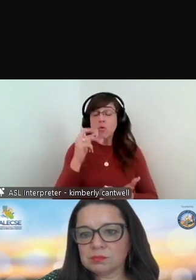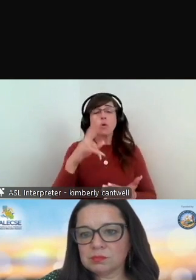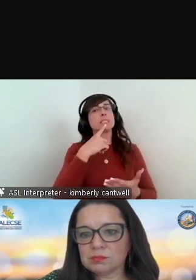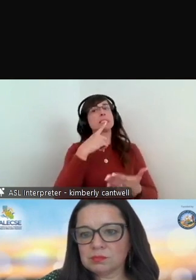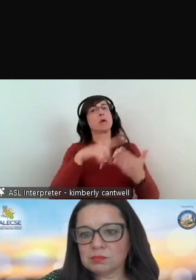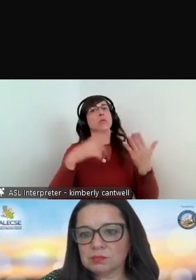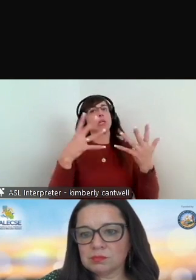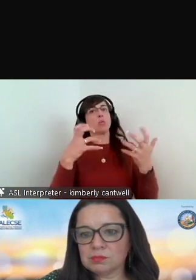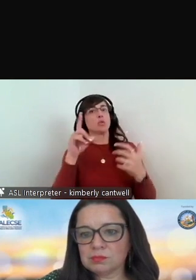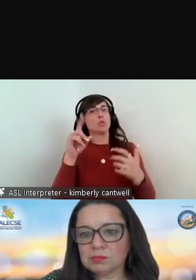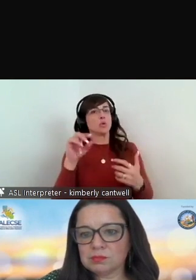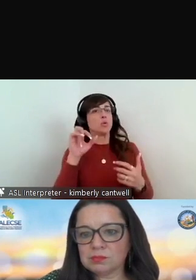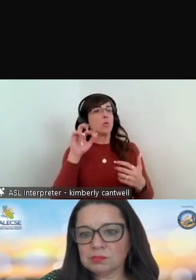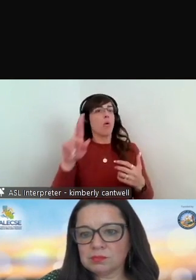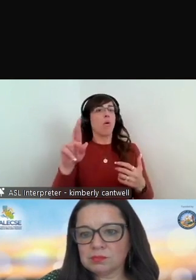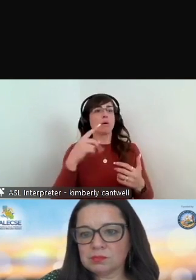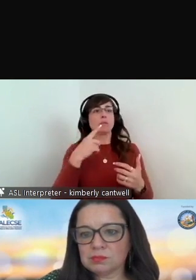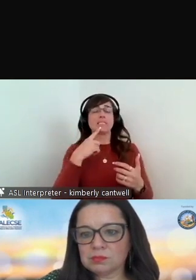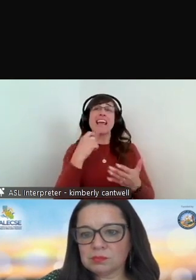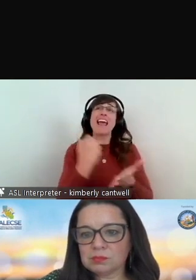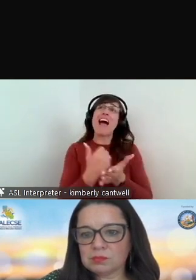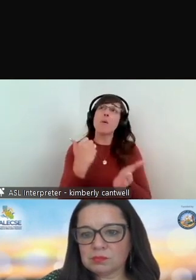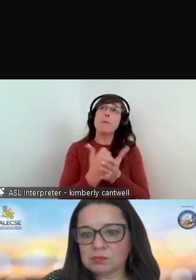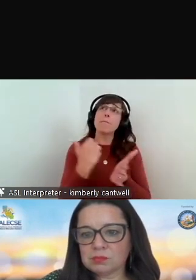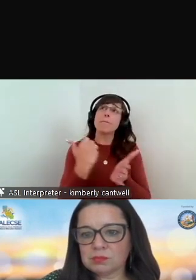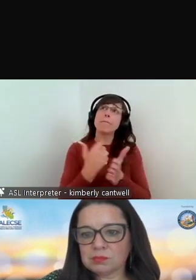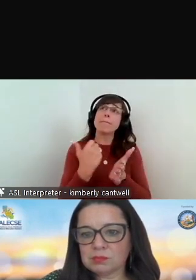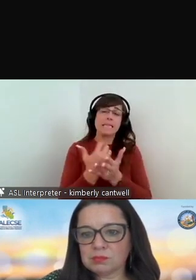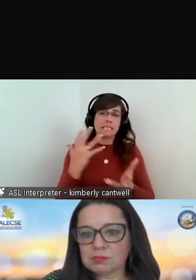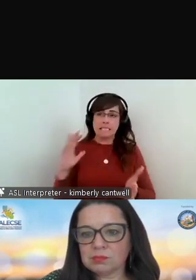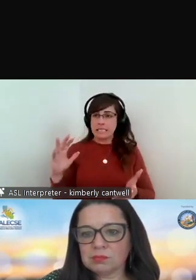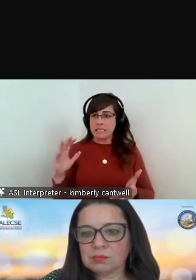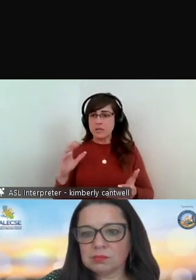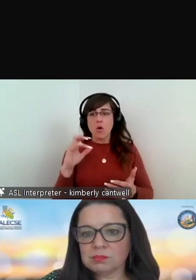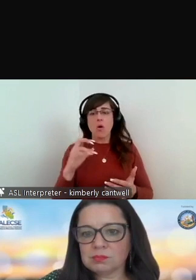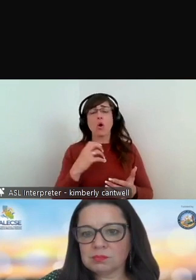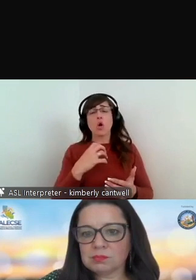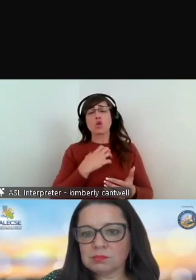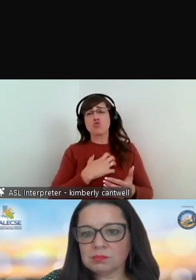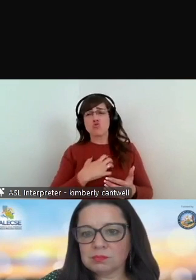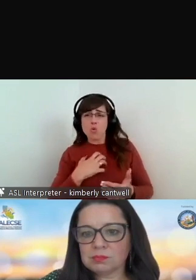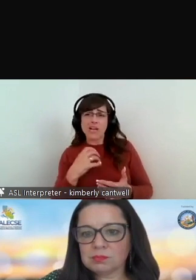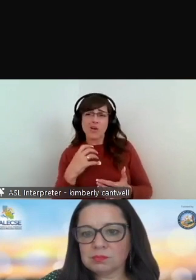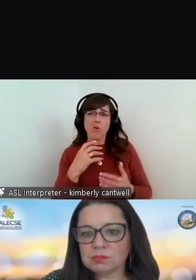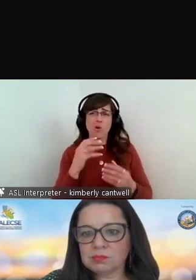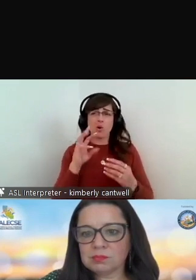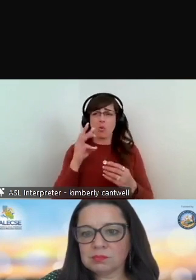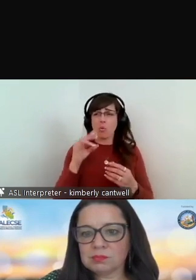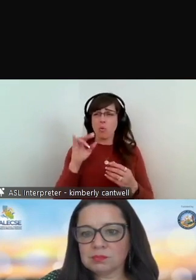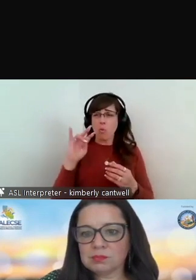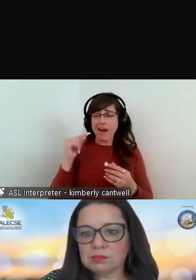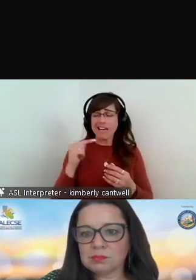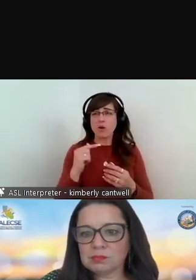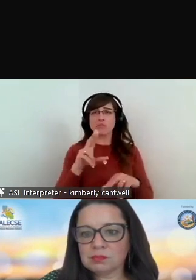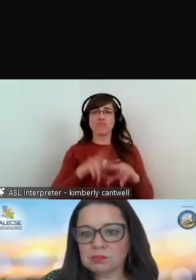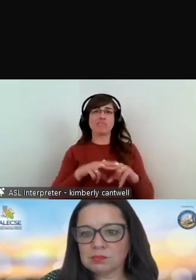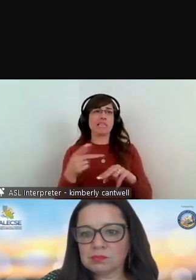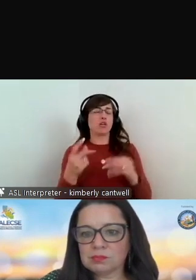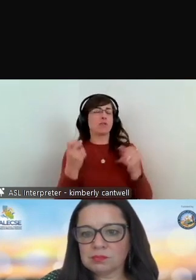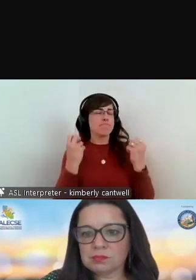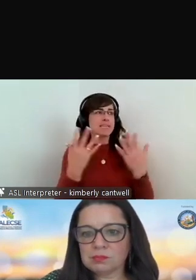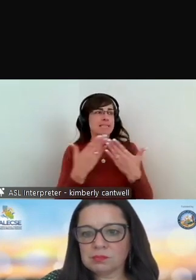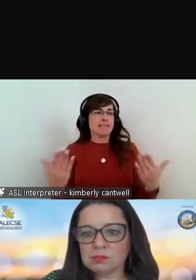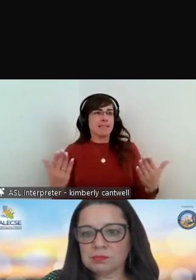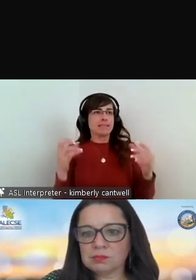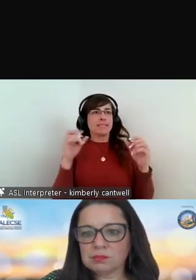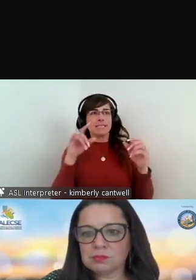what they want you to do, or do they just say help? Or do they make a groaning or a whining sound? Do they kind of just sit there? There's so many things